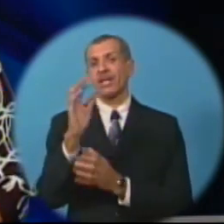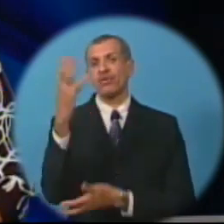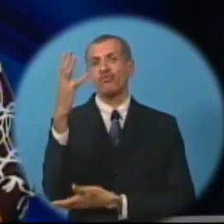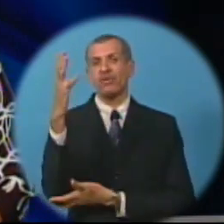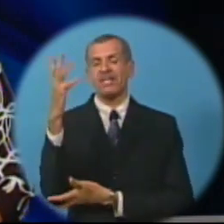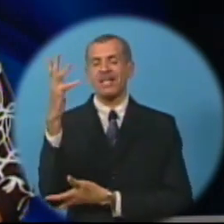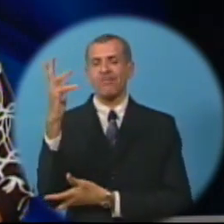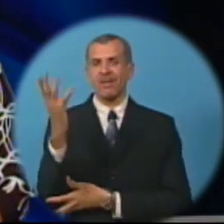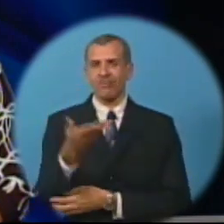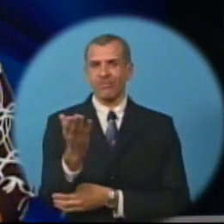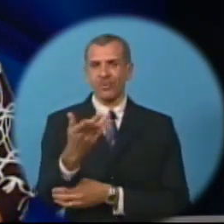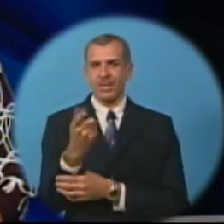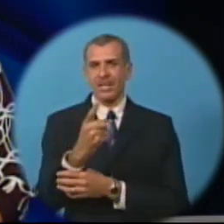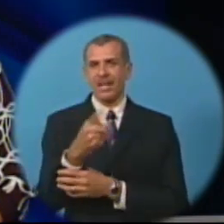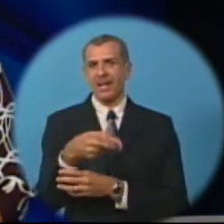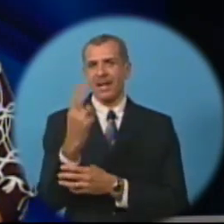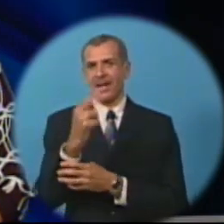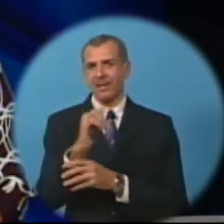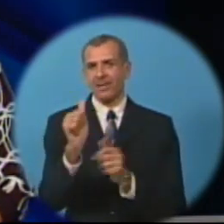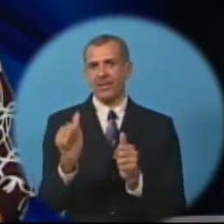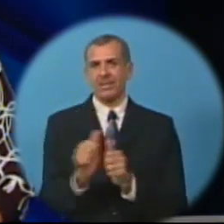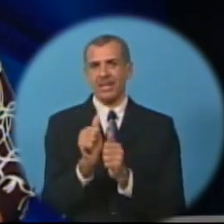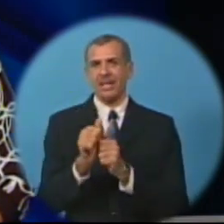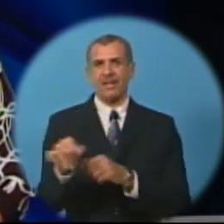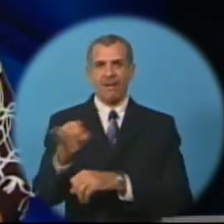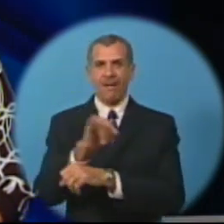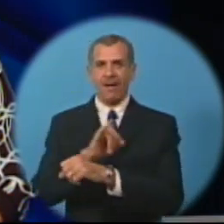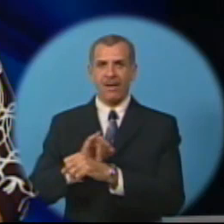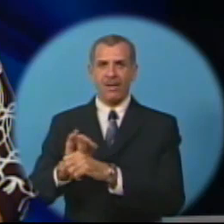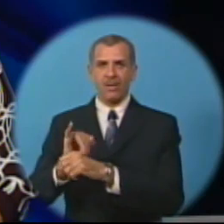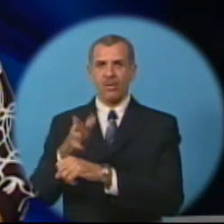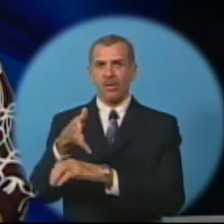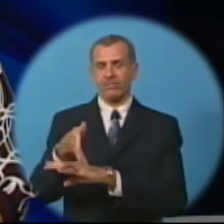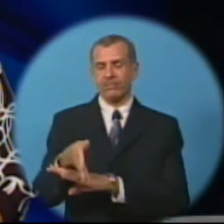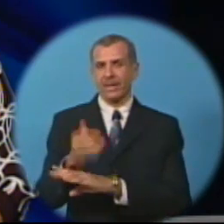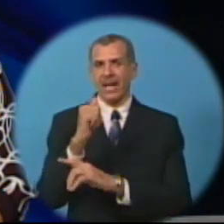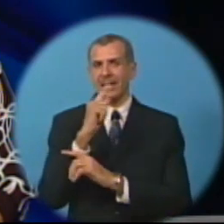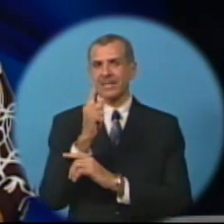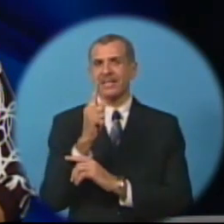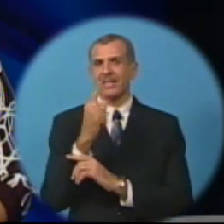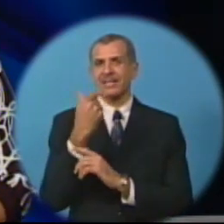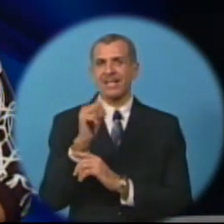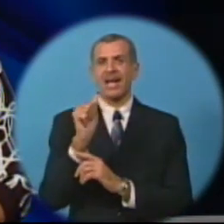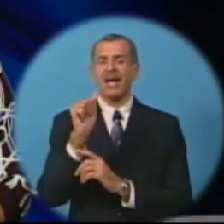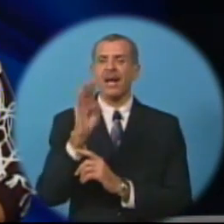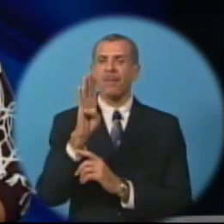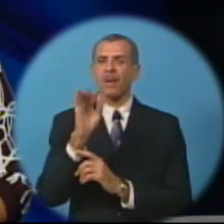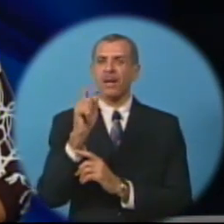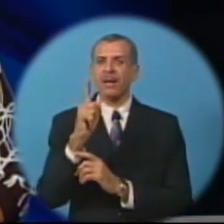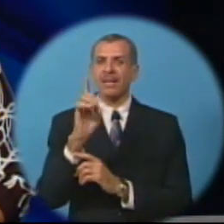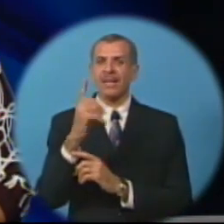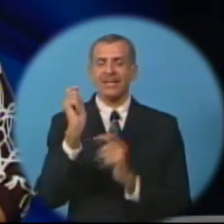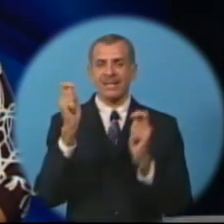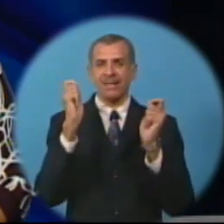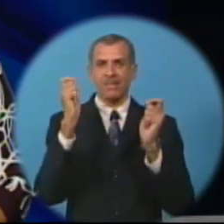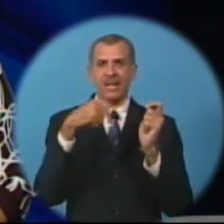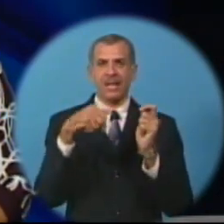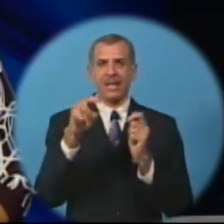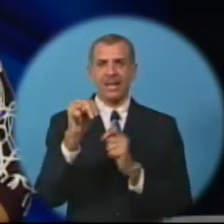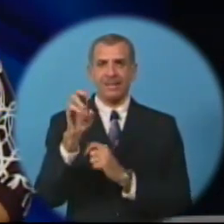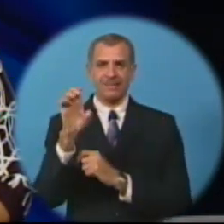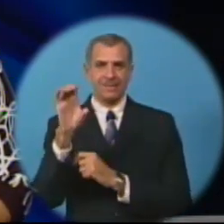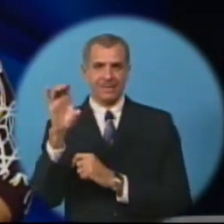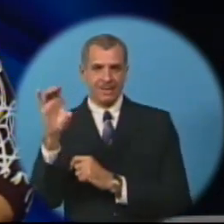trimmed in parks and high traffic areas island wide. This was revealed during the National Arbor Day celebrations at the National Conservation Commission.